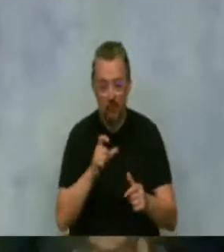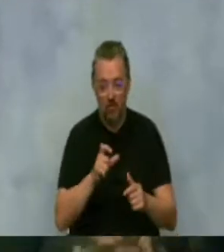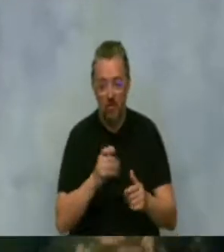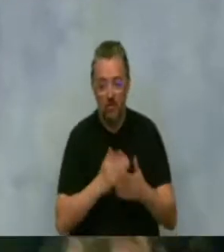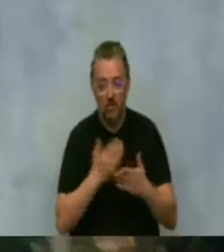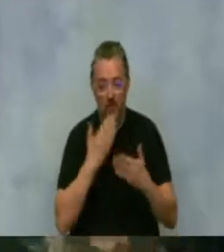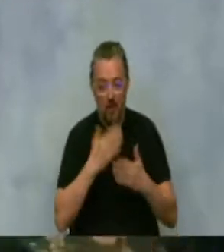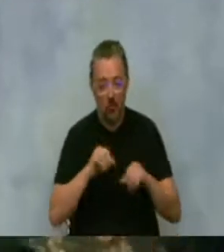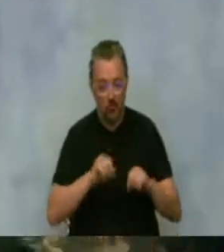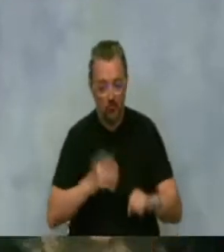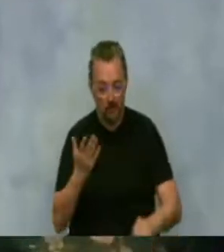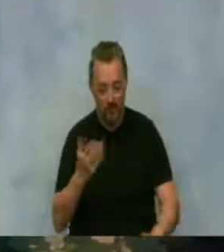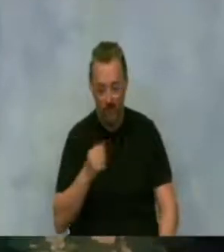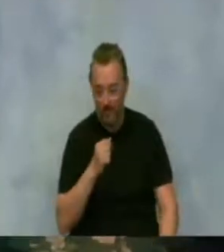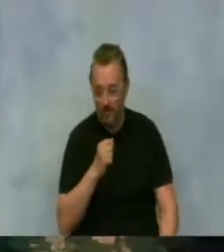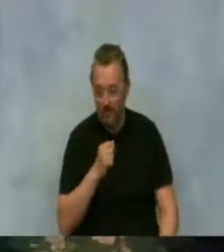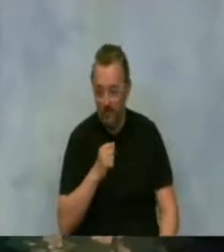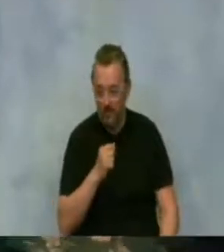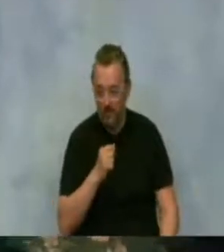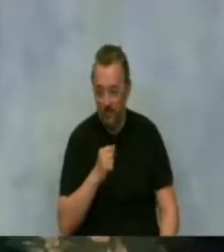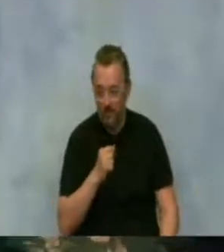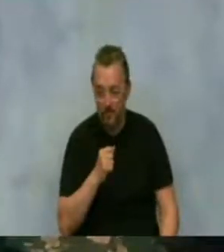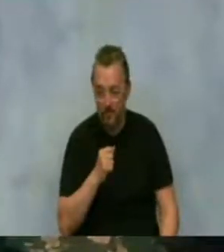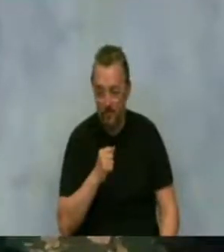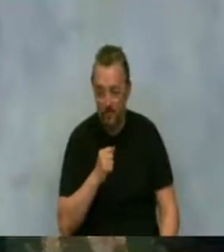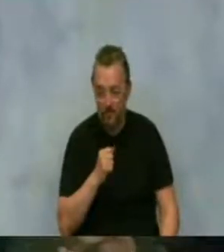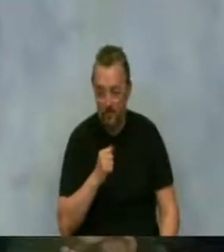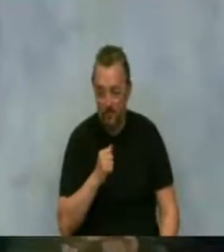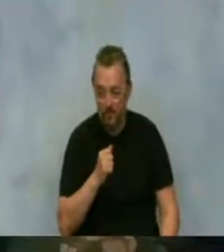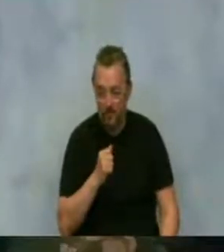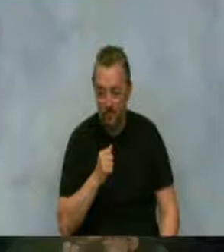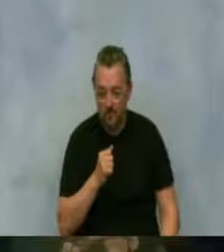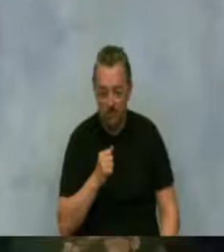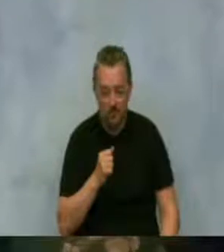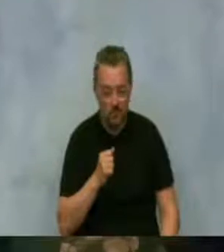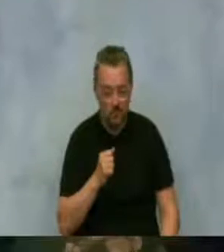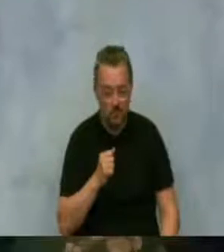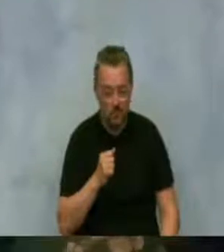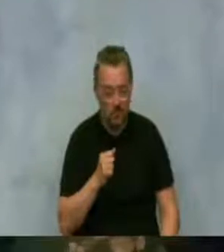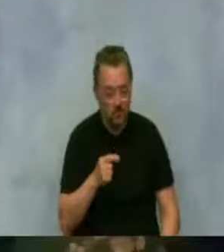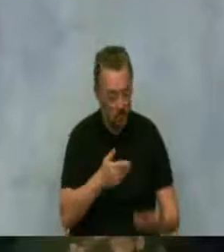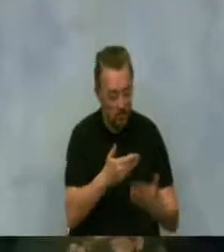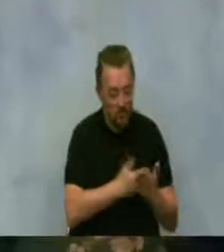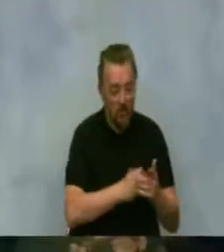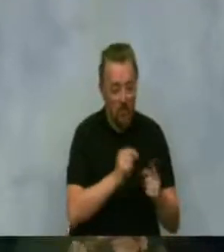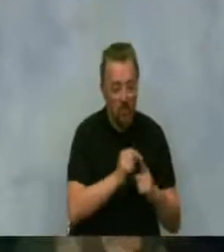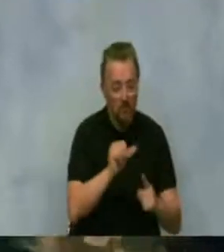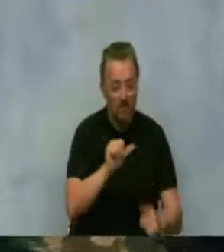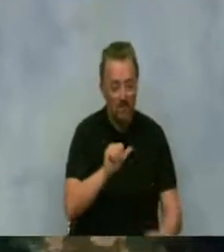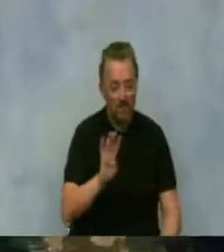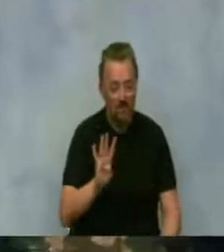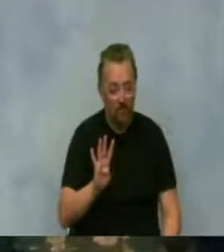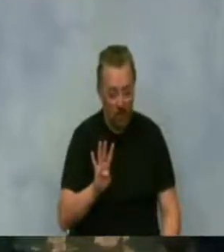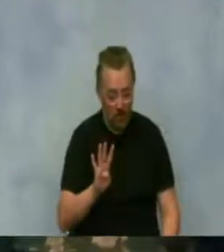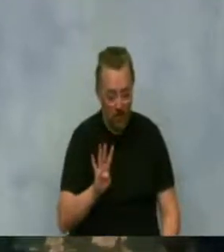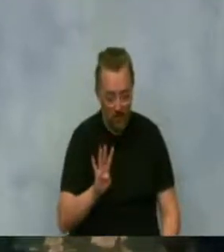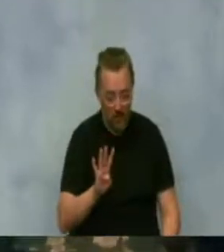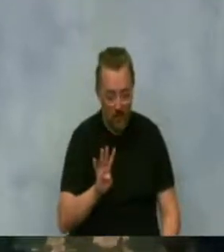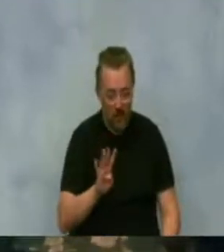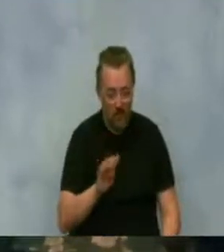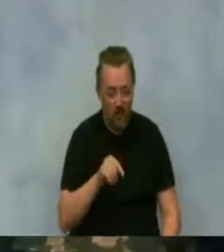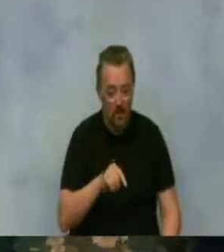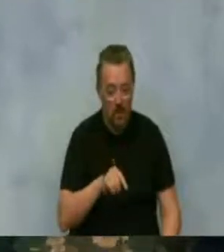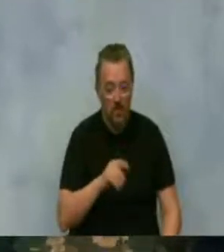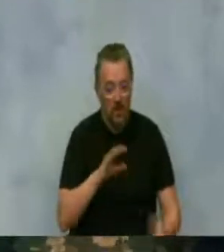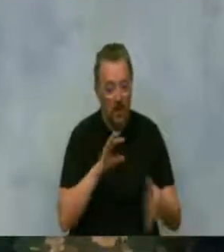Thanks, Chair. Can I... I'm looking at page 64, just in connection with the